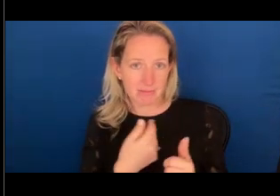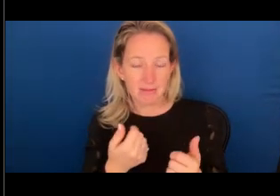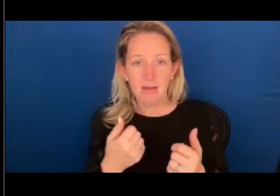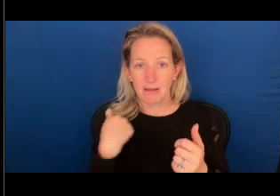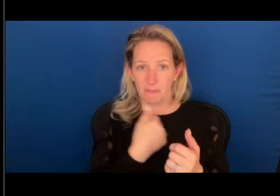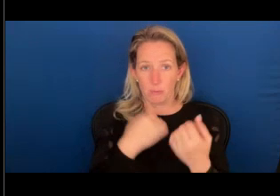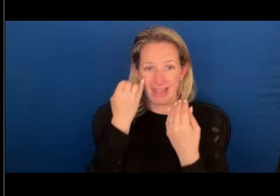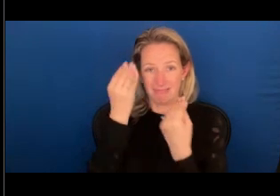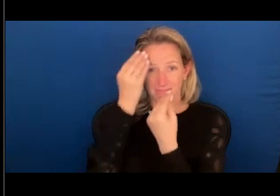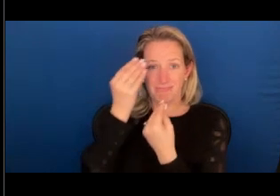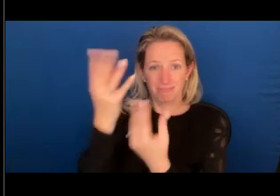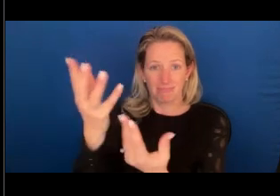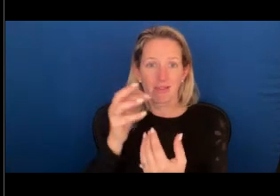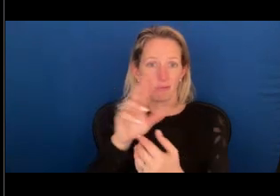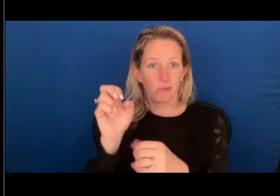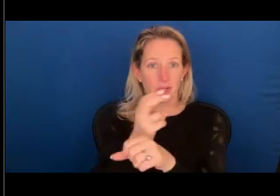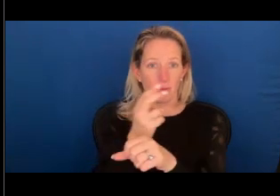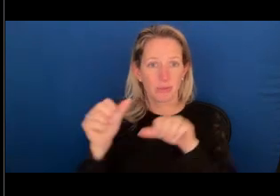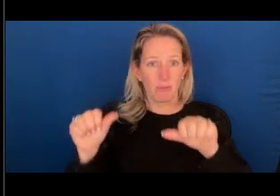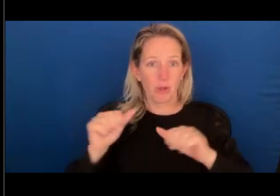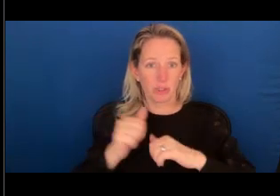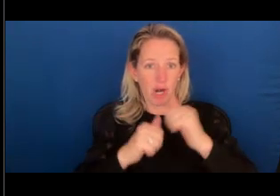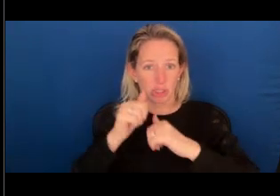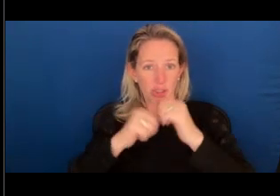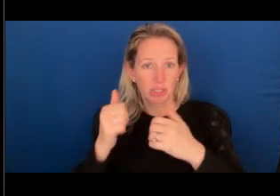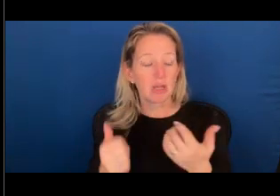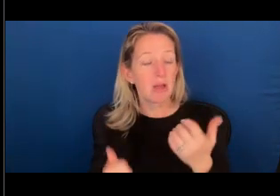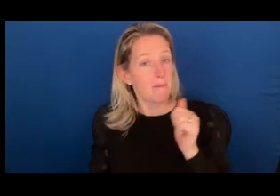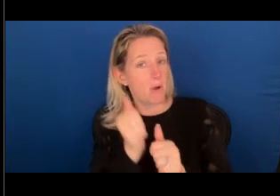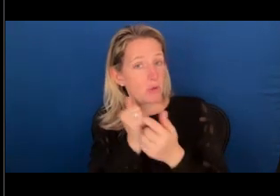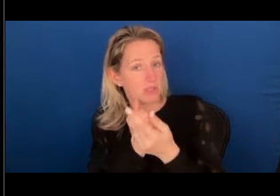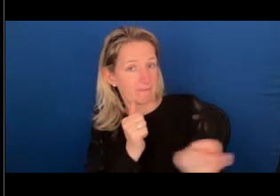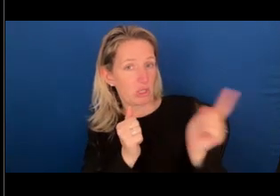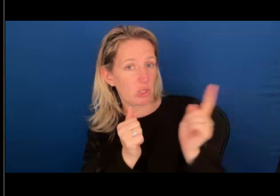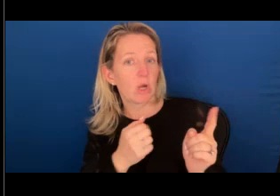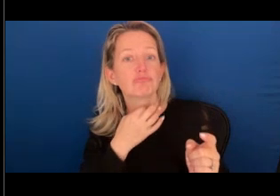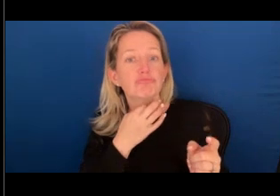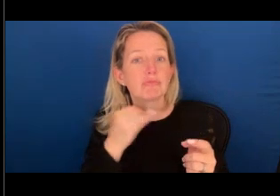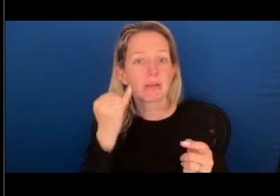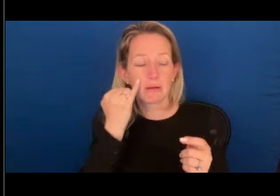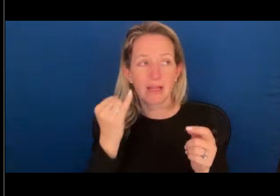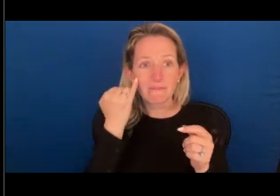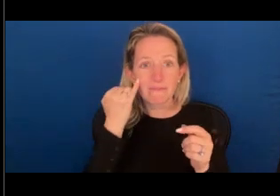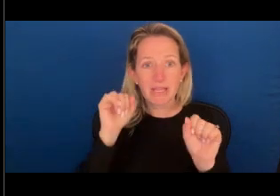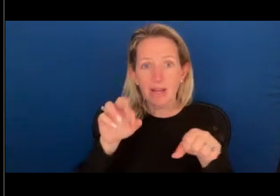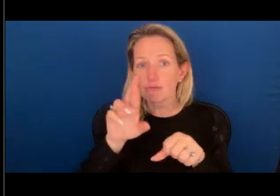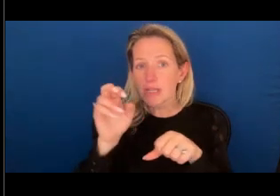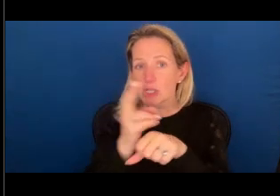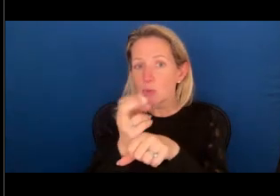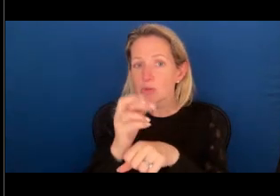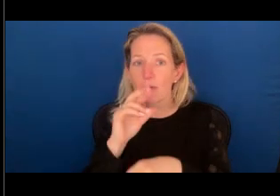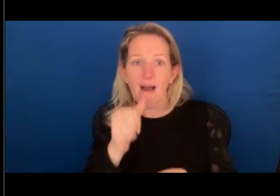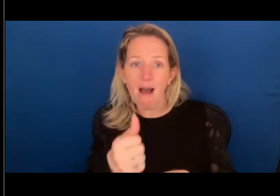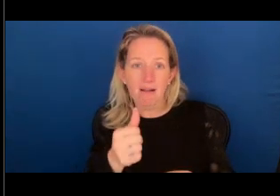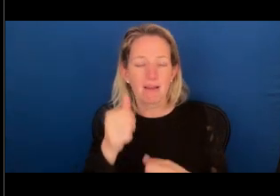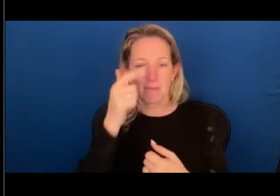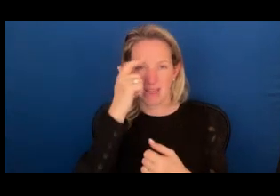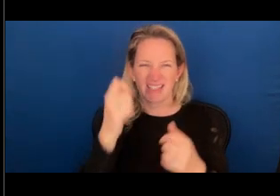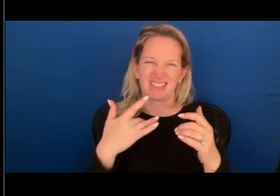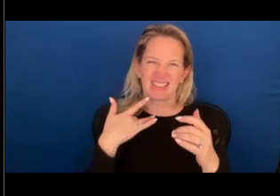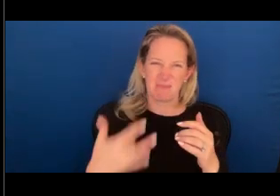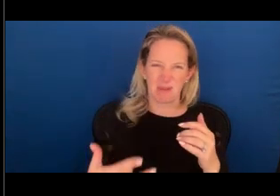reusable structure. Probably most of you are interested in whether this is reusable or not, because if we think about the typical the filtration